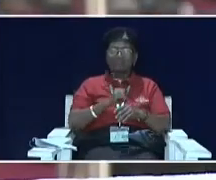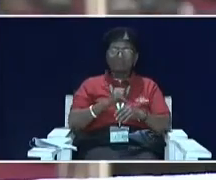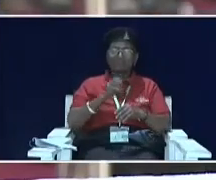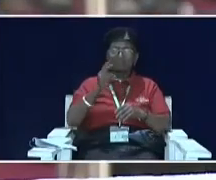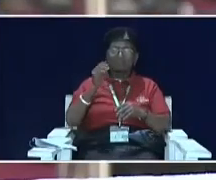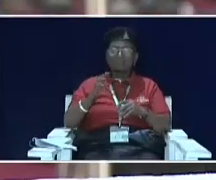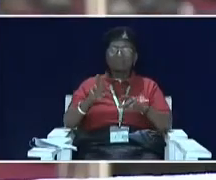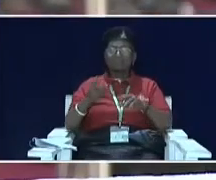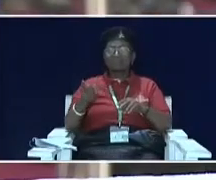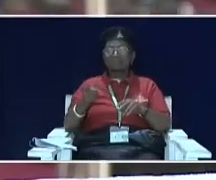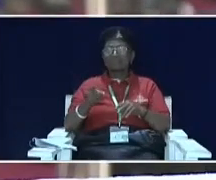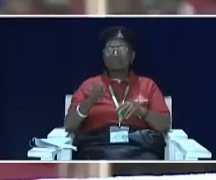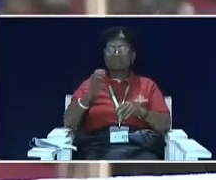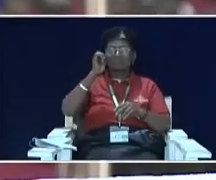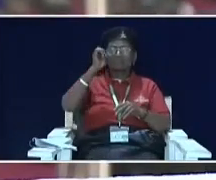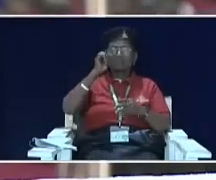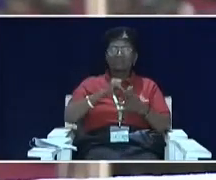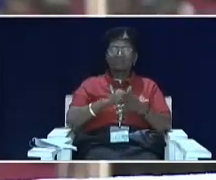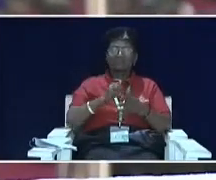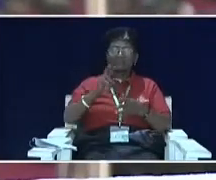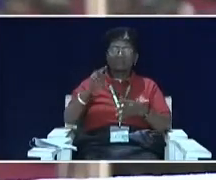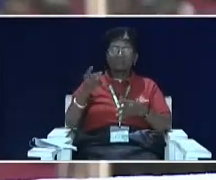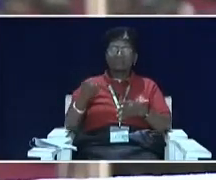it fell on something.